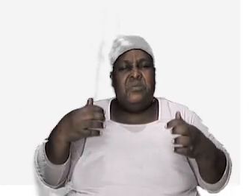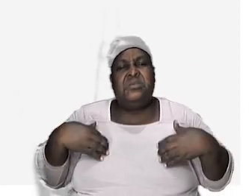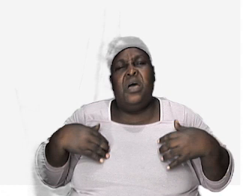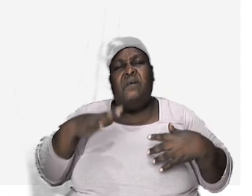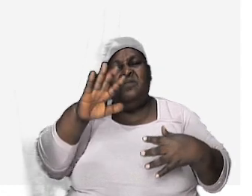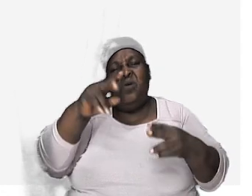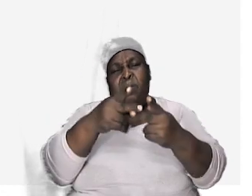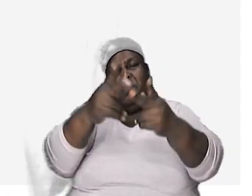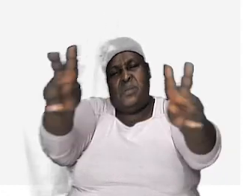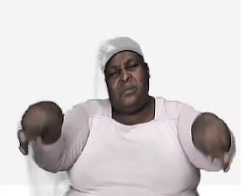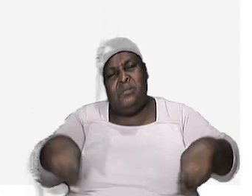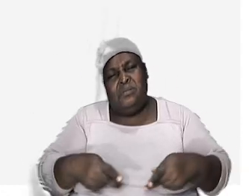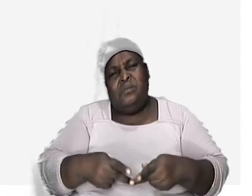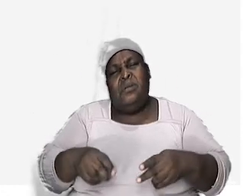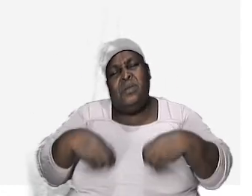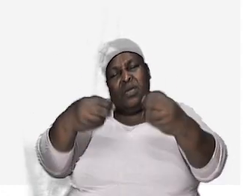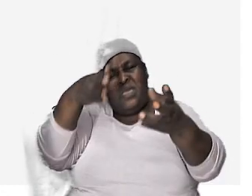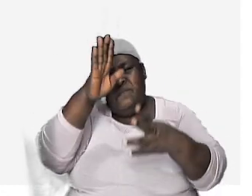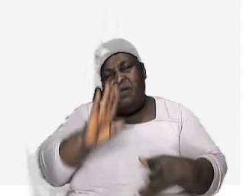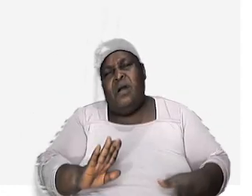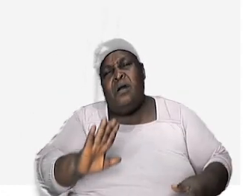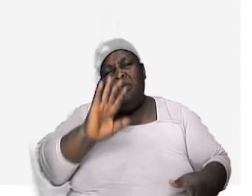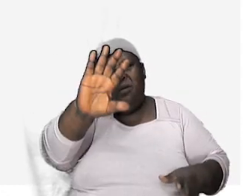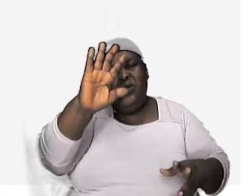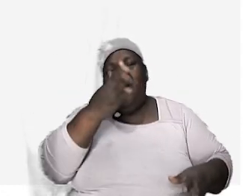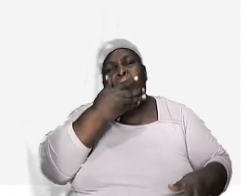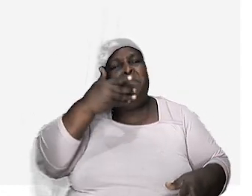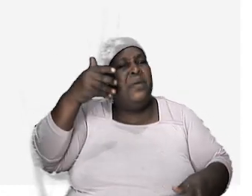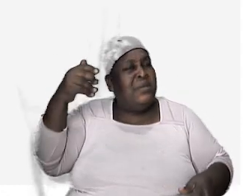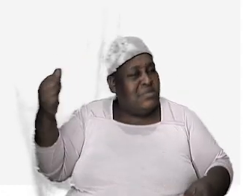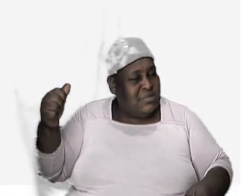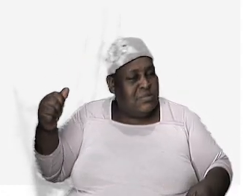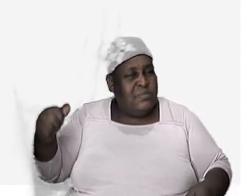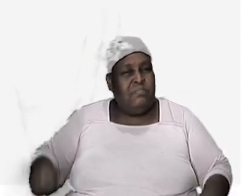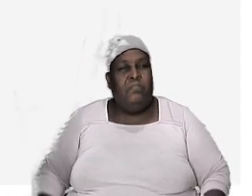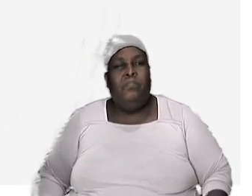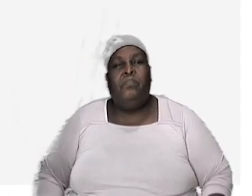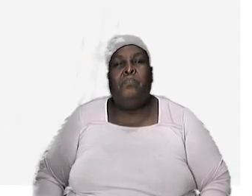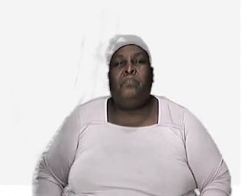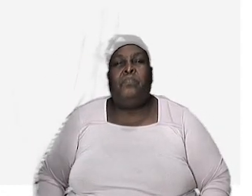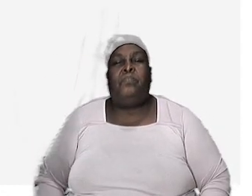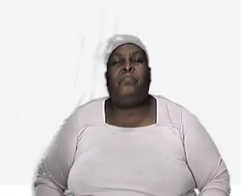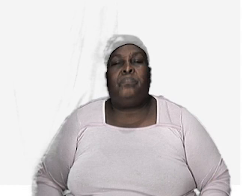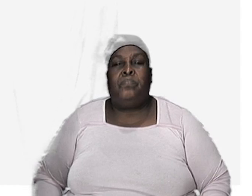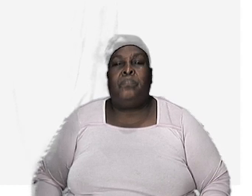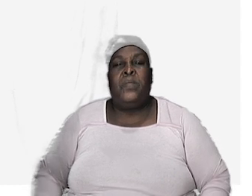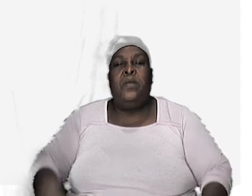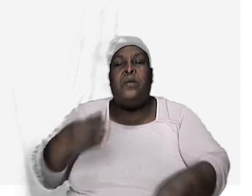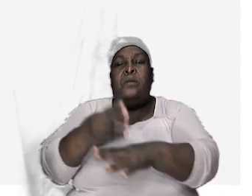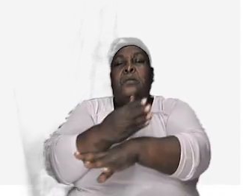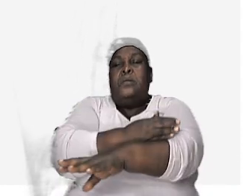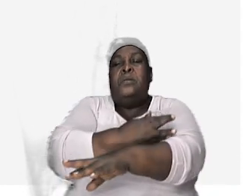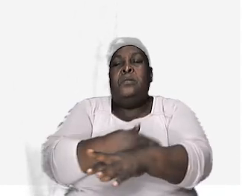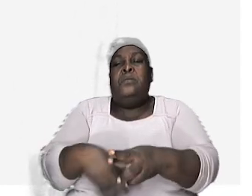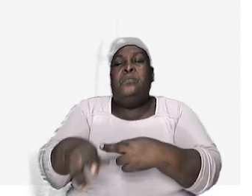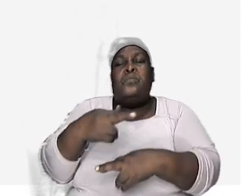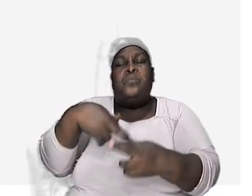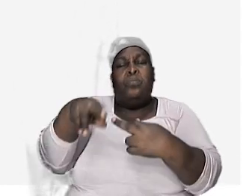best. So, as we have wrapped up the foundation in relation to